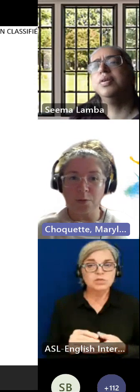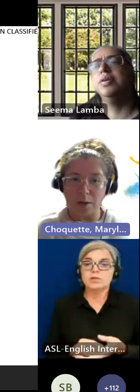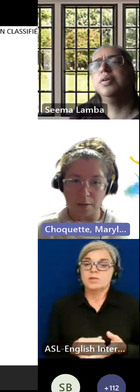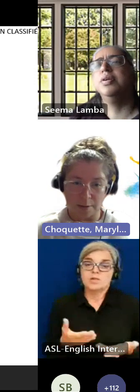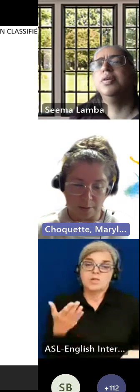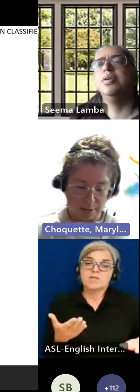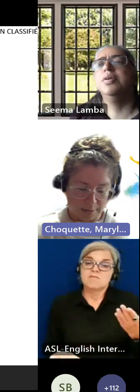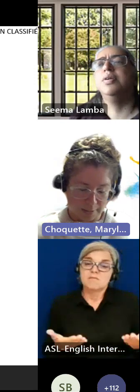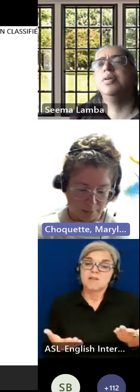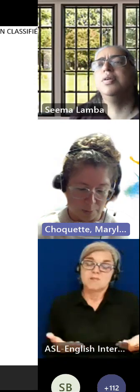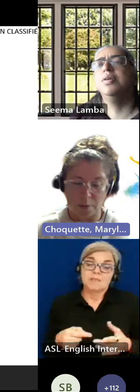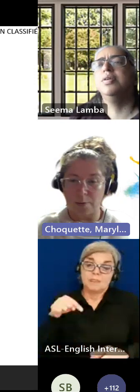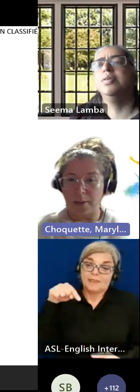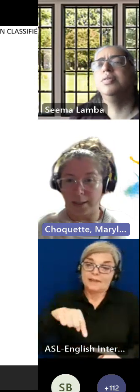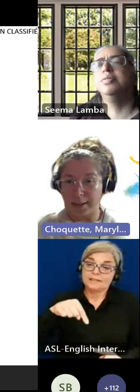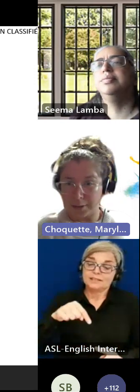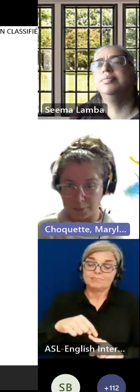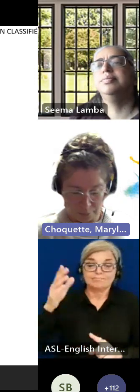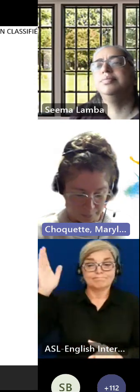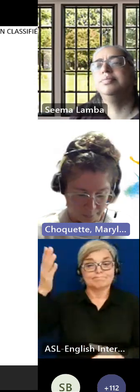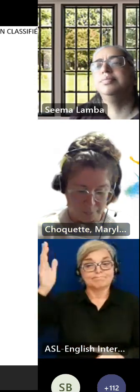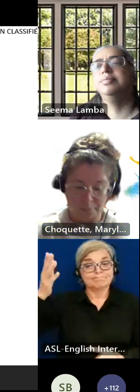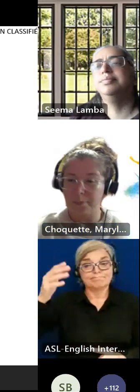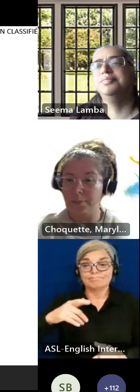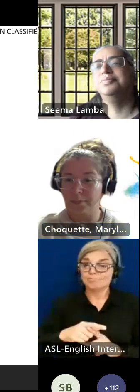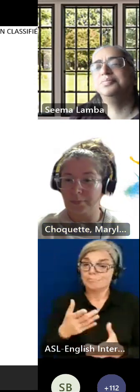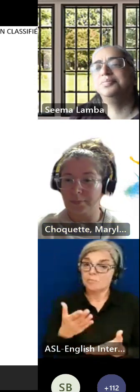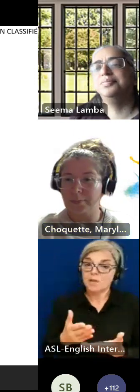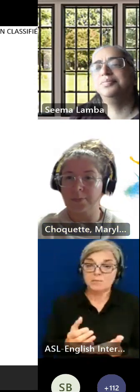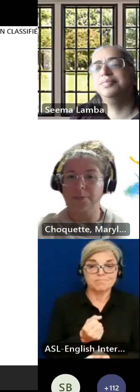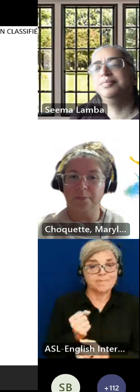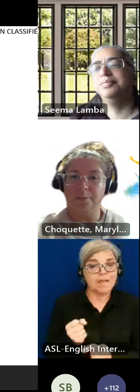overwhelmingly due. Sebastian, go right ahead.